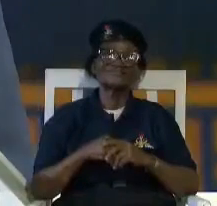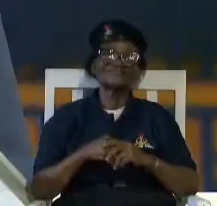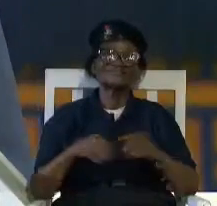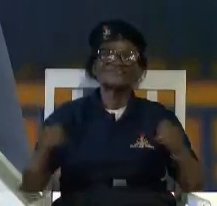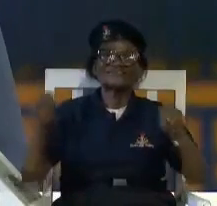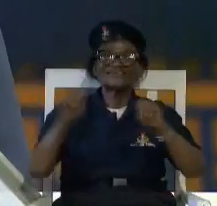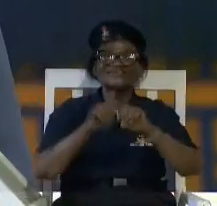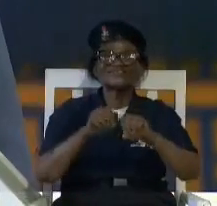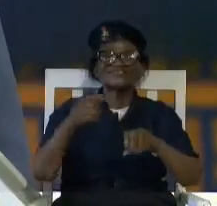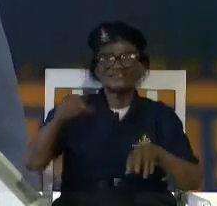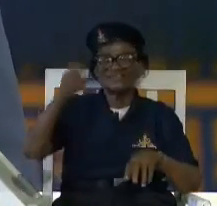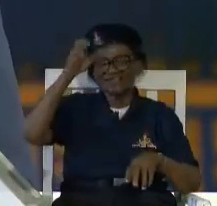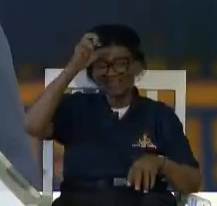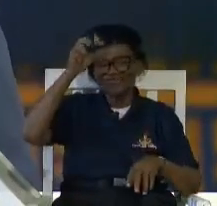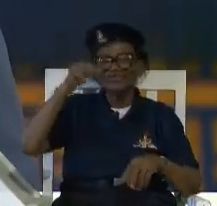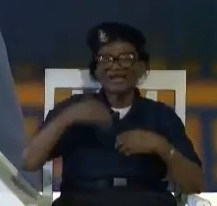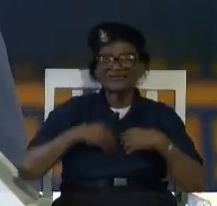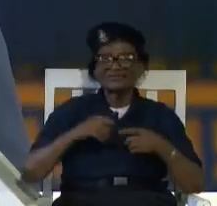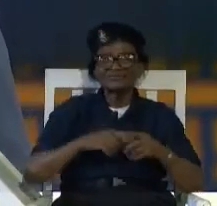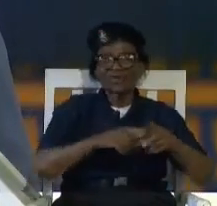even the devil has to flee.